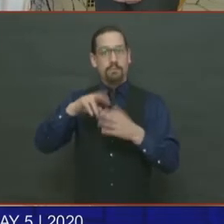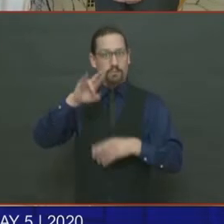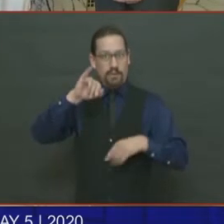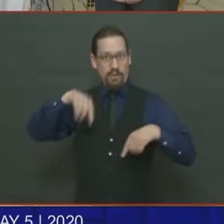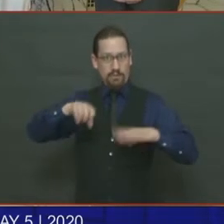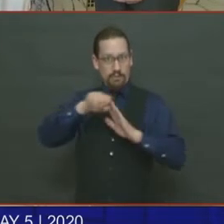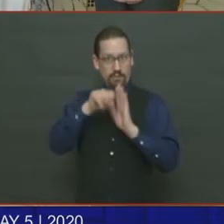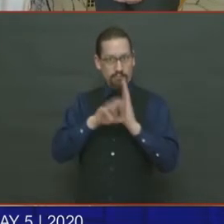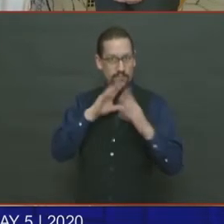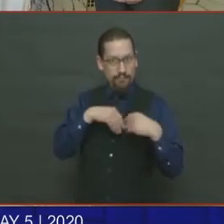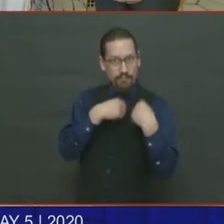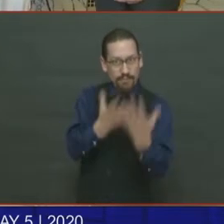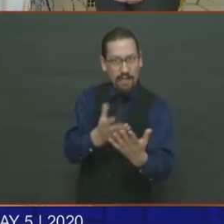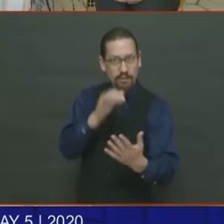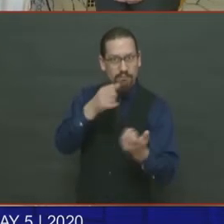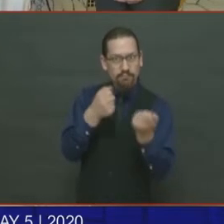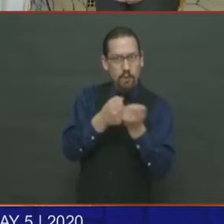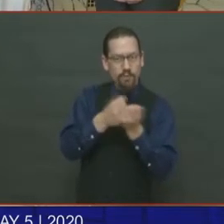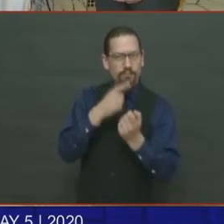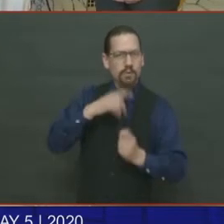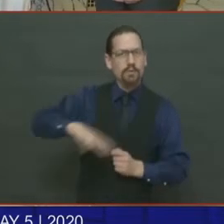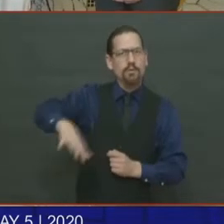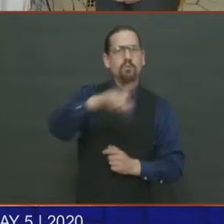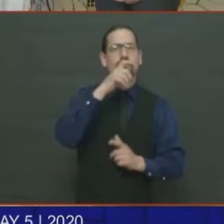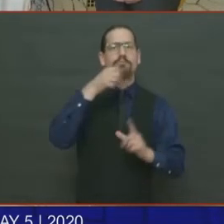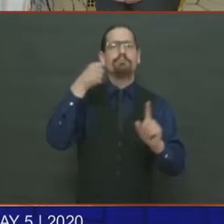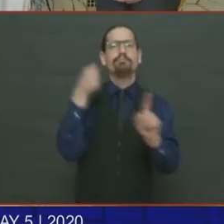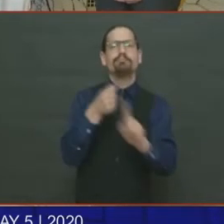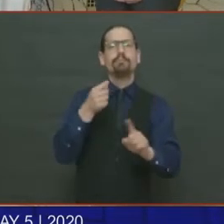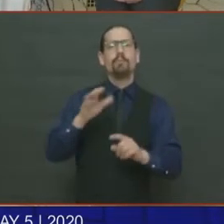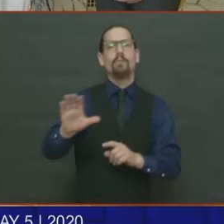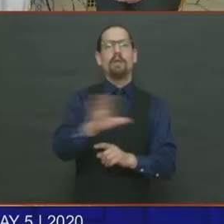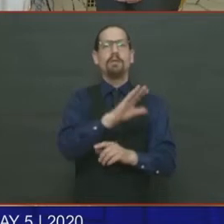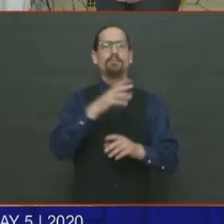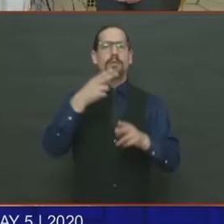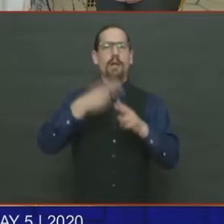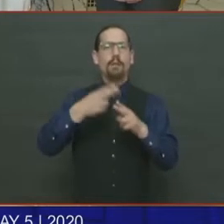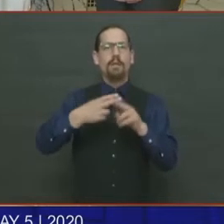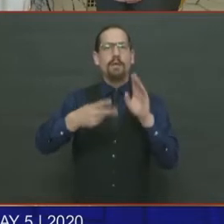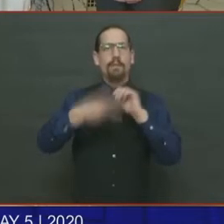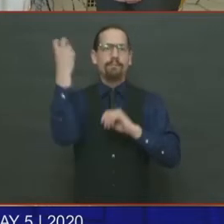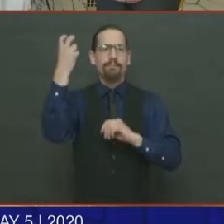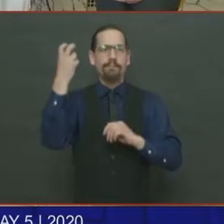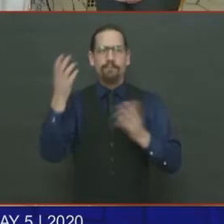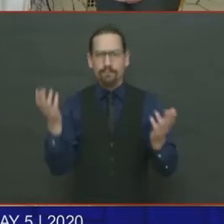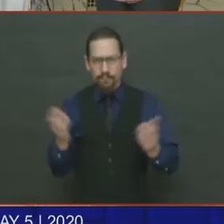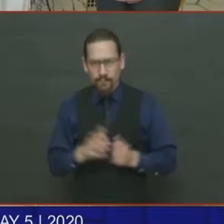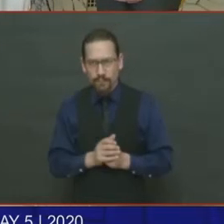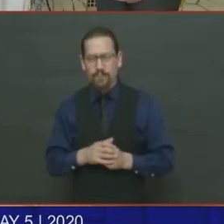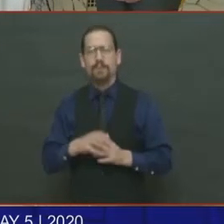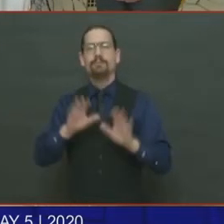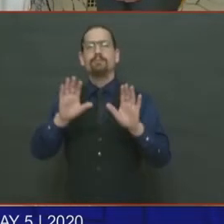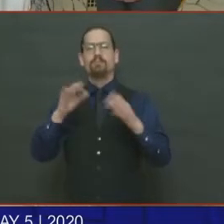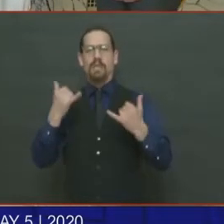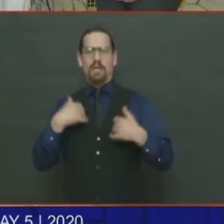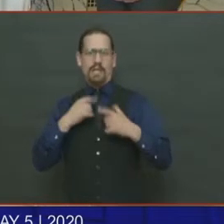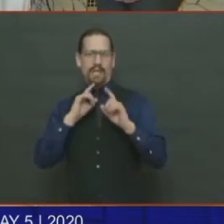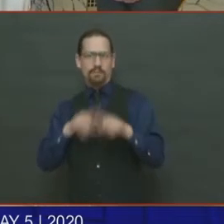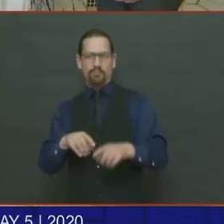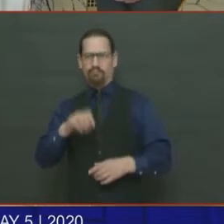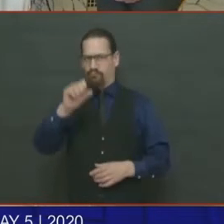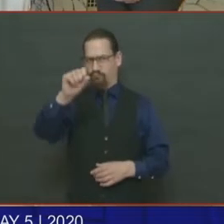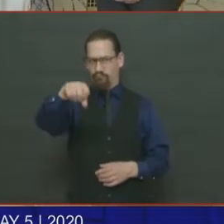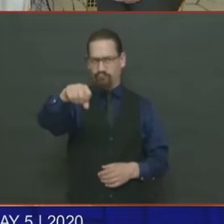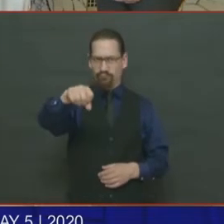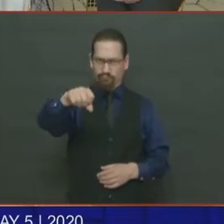to get our arms around how significant it is. I mean, $1 of misuse of taxpayer money is a serious